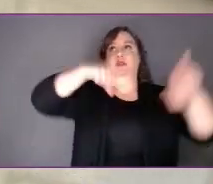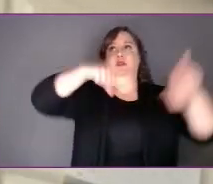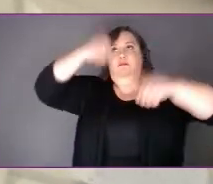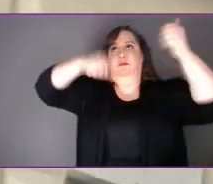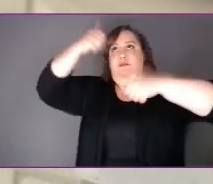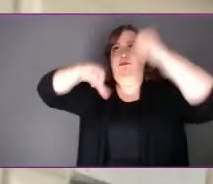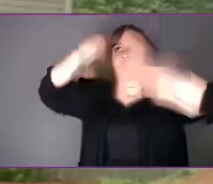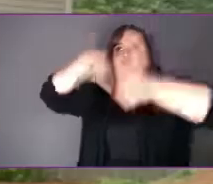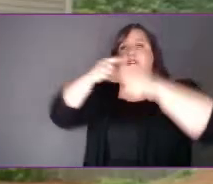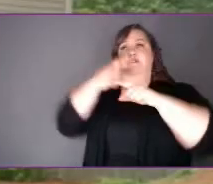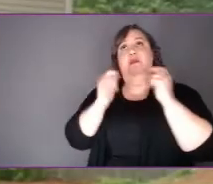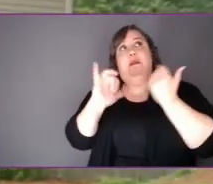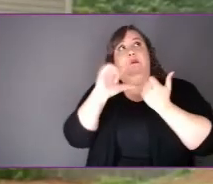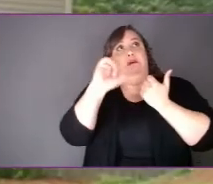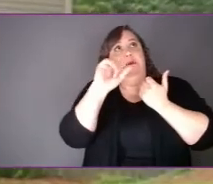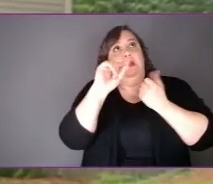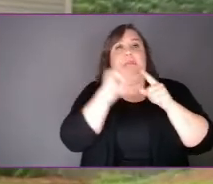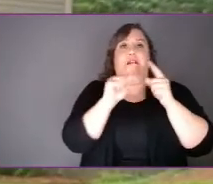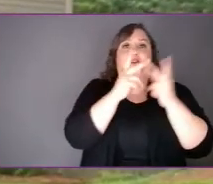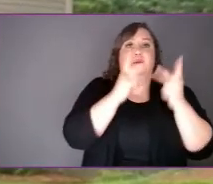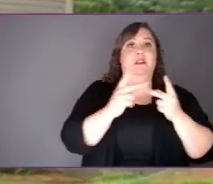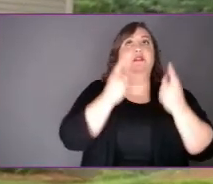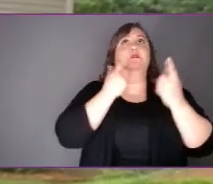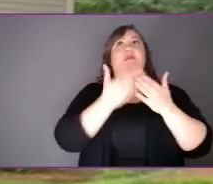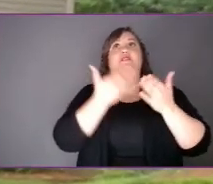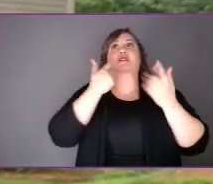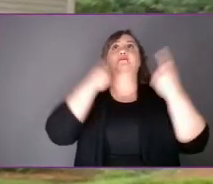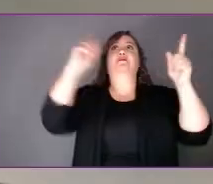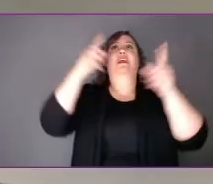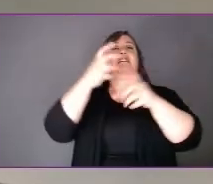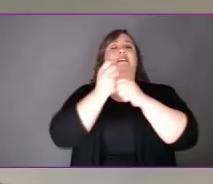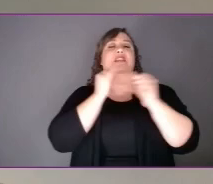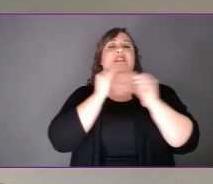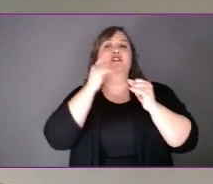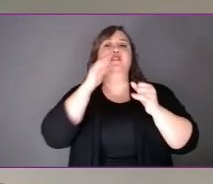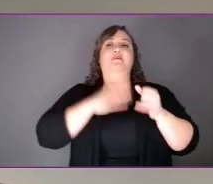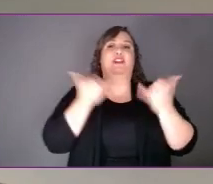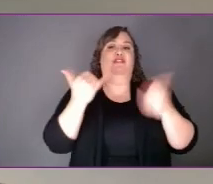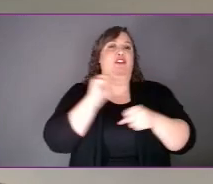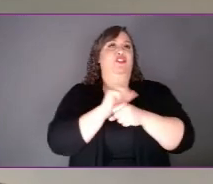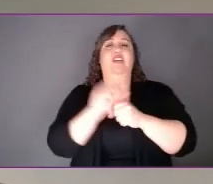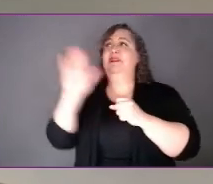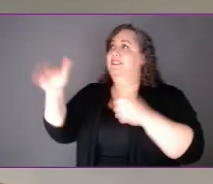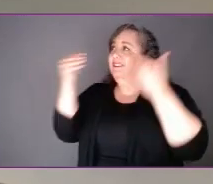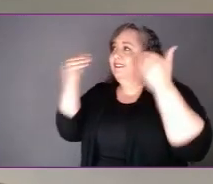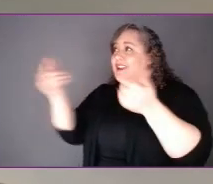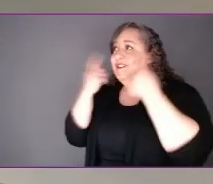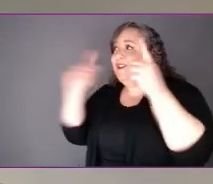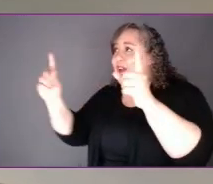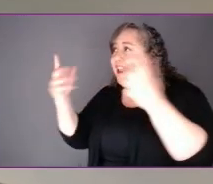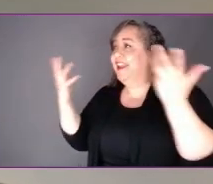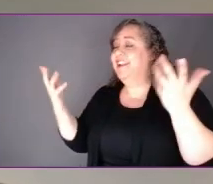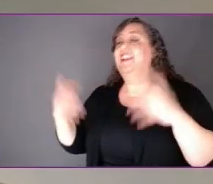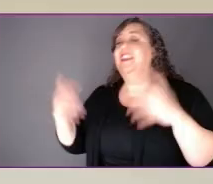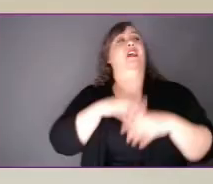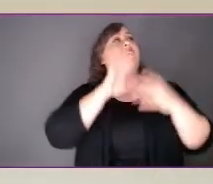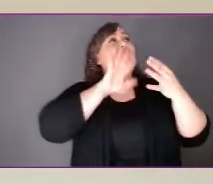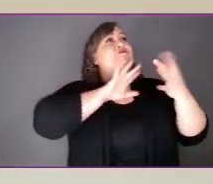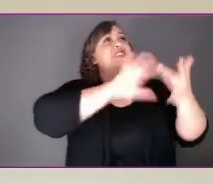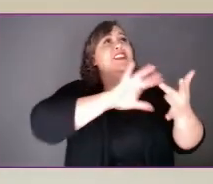the one I'm working at right now. Take chances. You might be surprised at what you can accomplish. Just reach out, make connections, and show your passion for